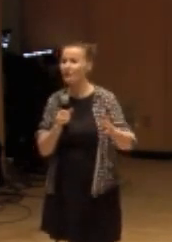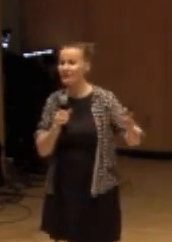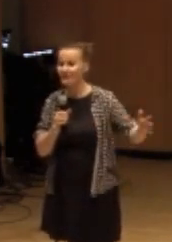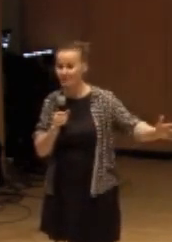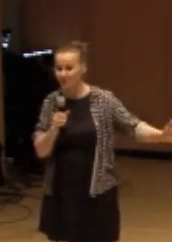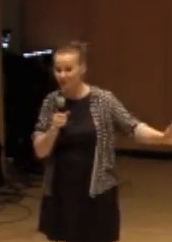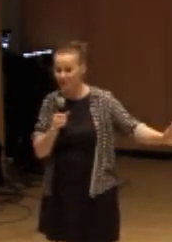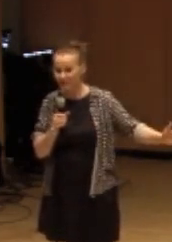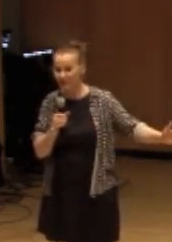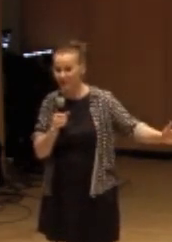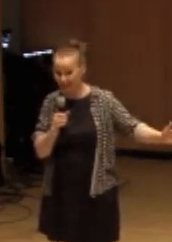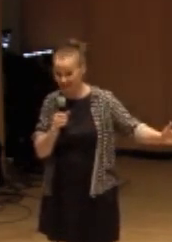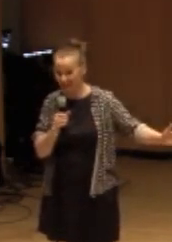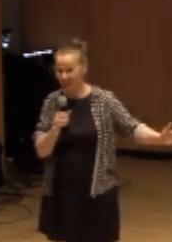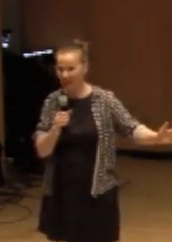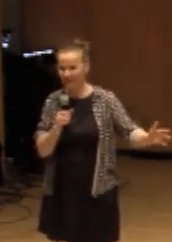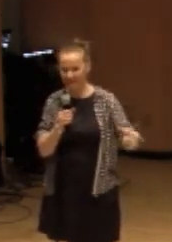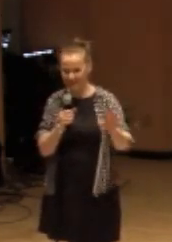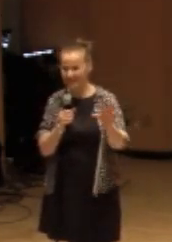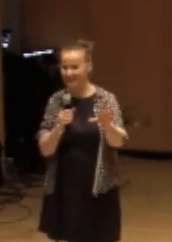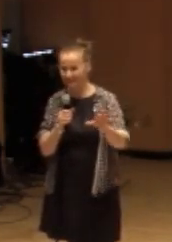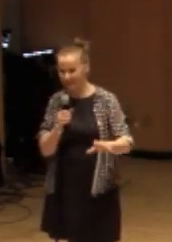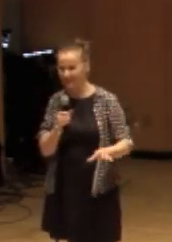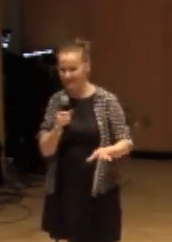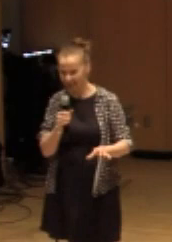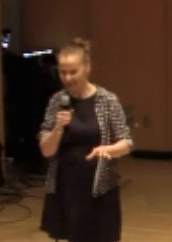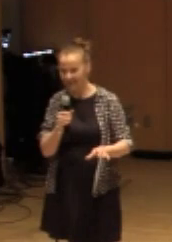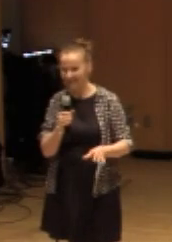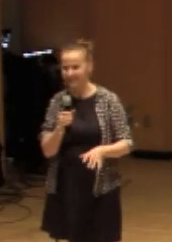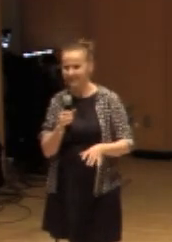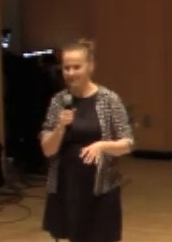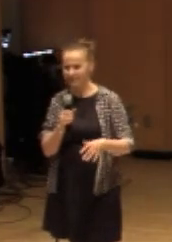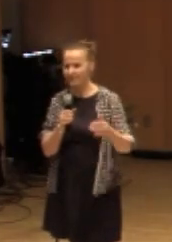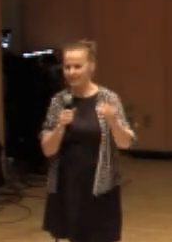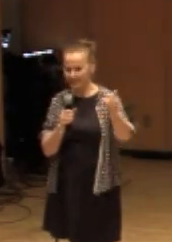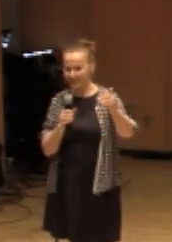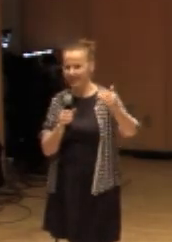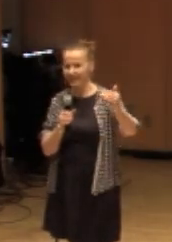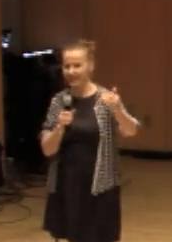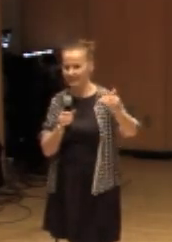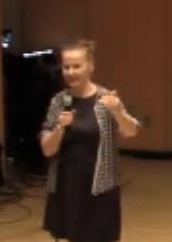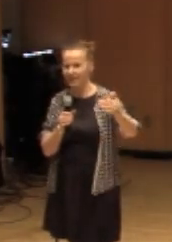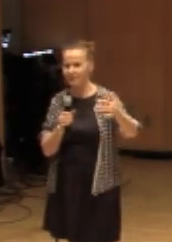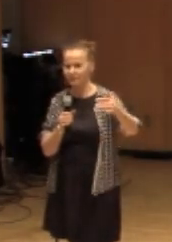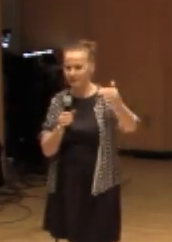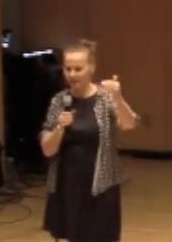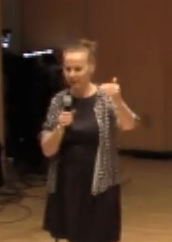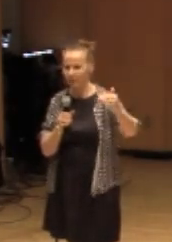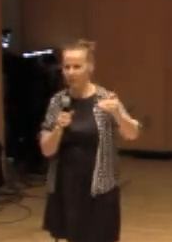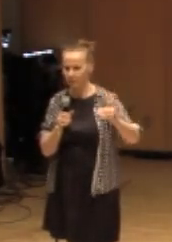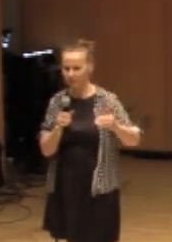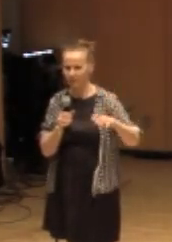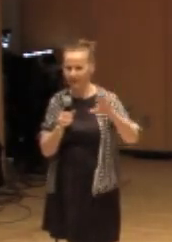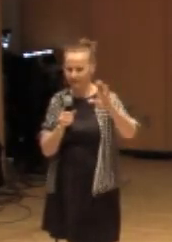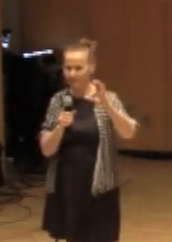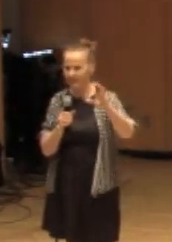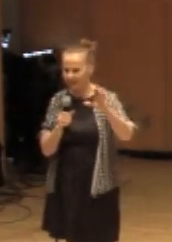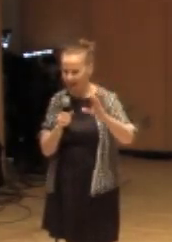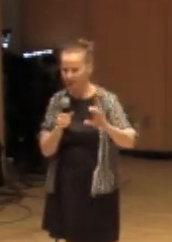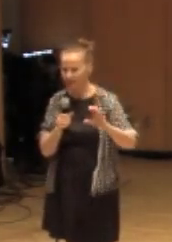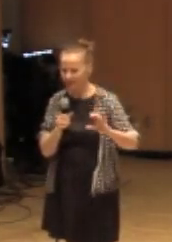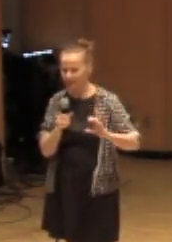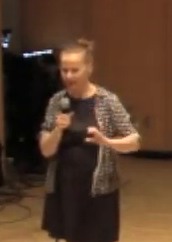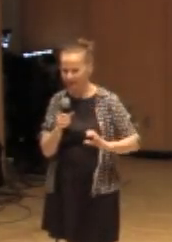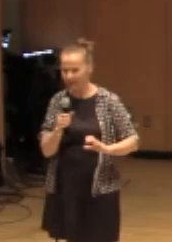a few other things to do this week other than sitting with this text so it's not like I had time to really go through and